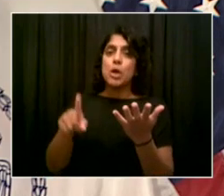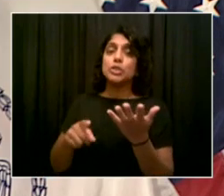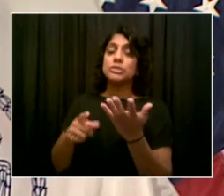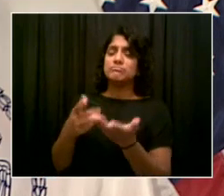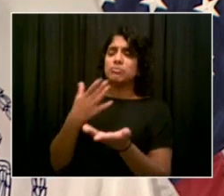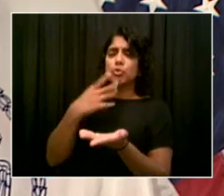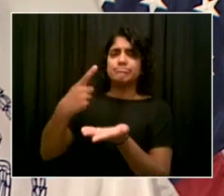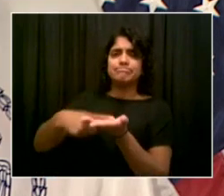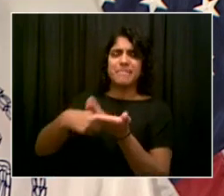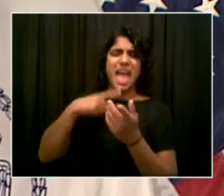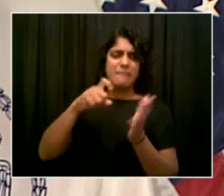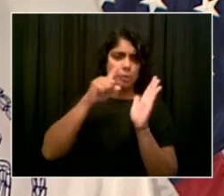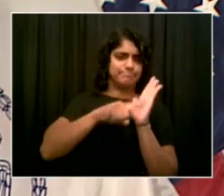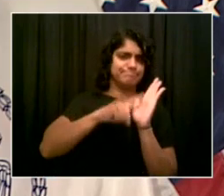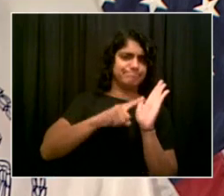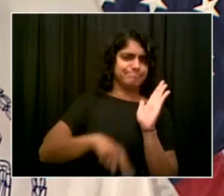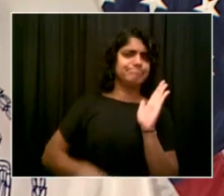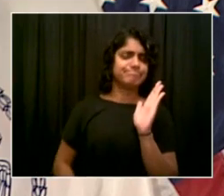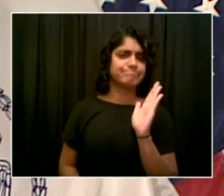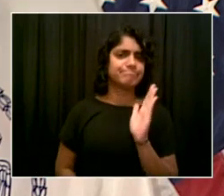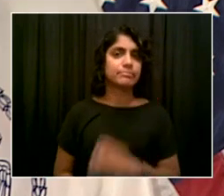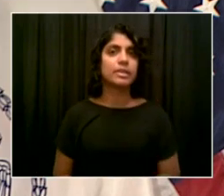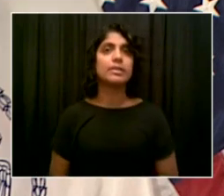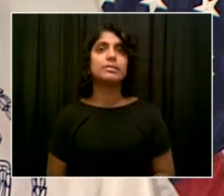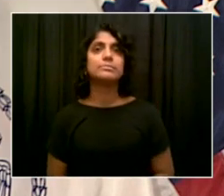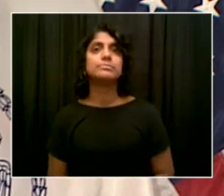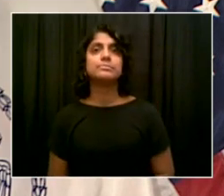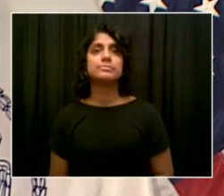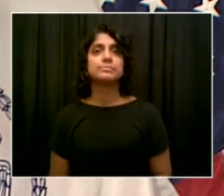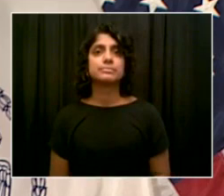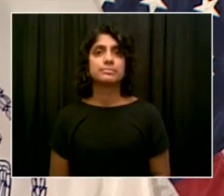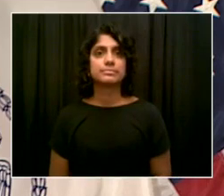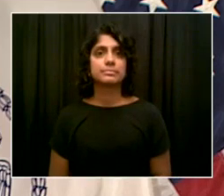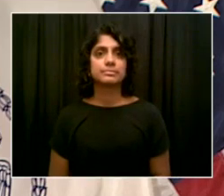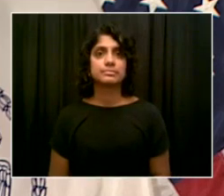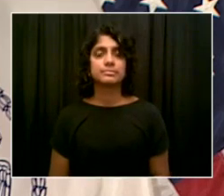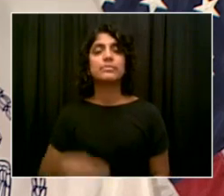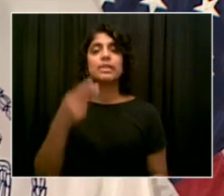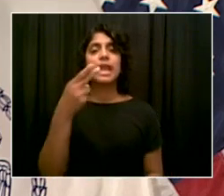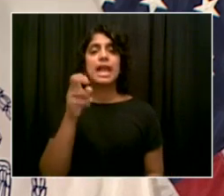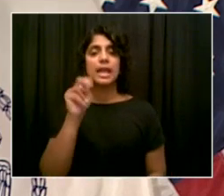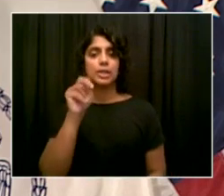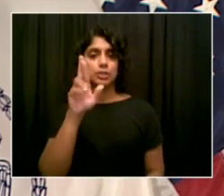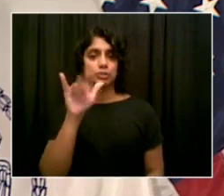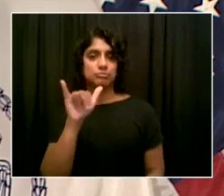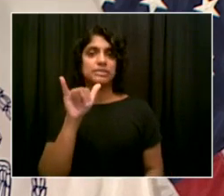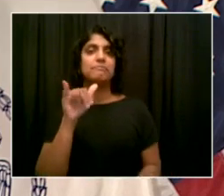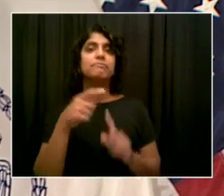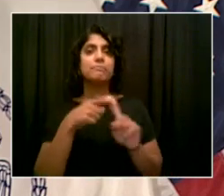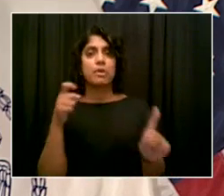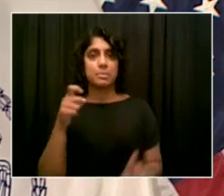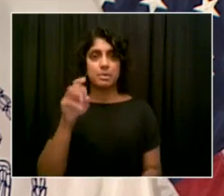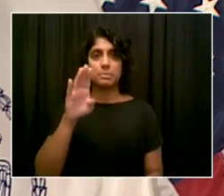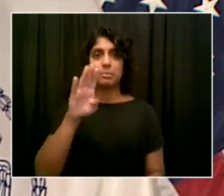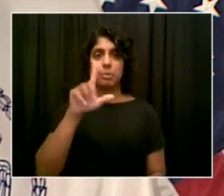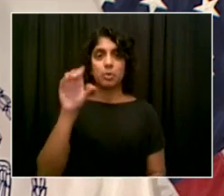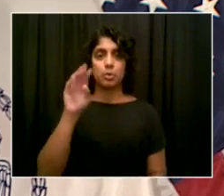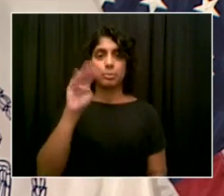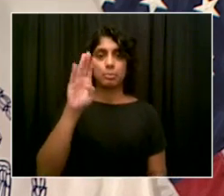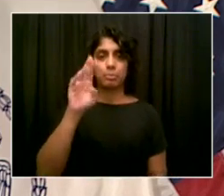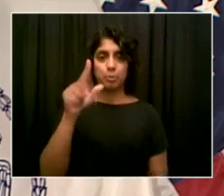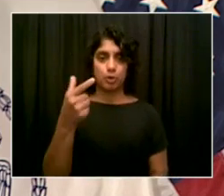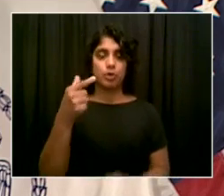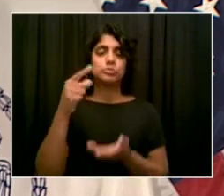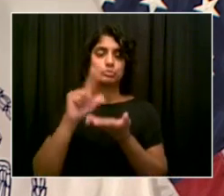Hello, Mr. Mayor. It's good to talk to you again. Hey, how you doing, Henry? I'm good. I want to get back to